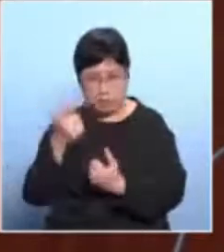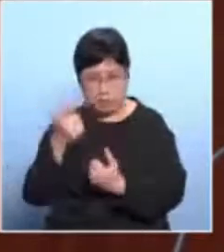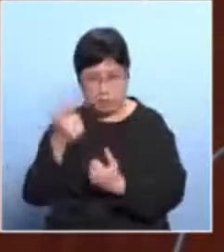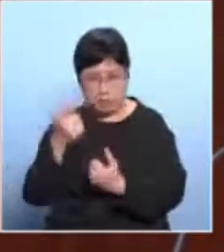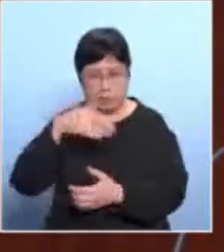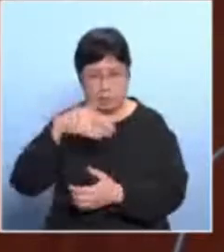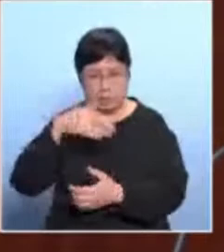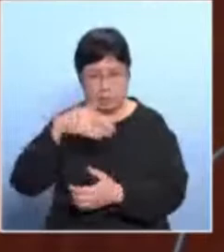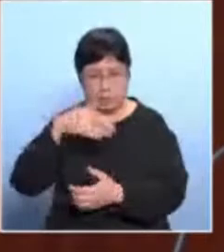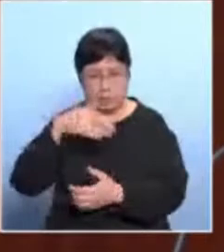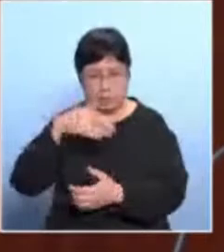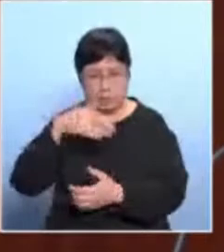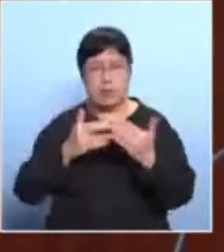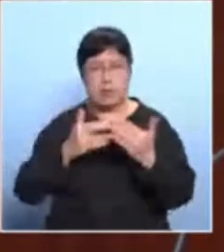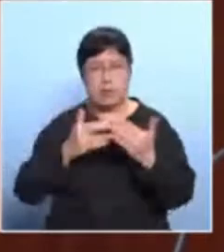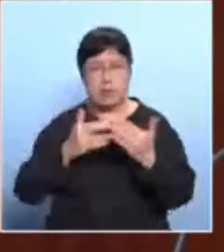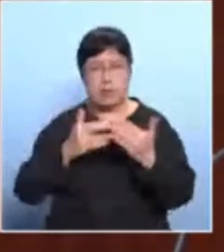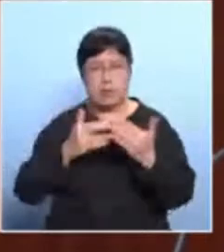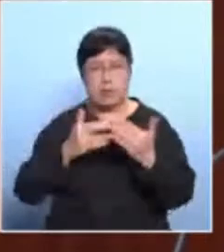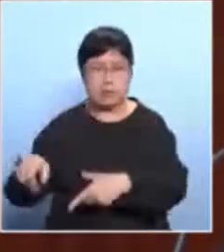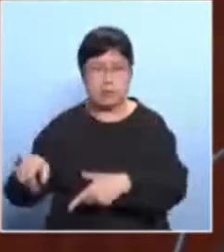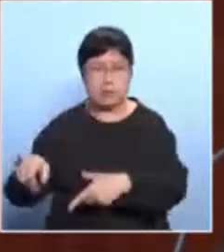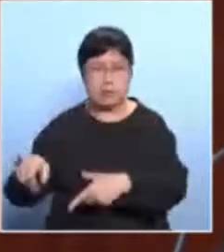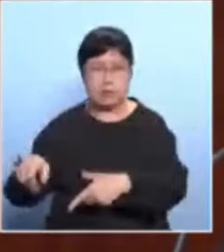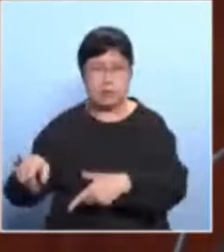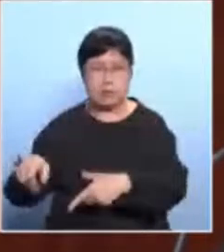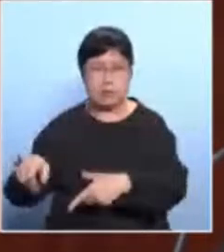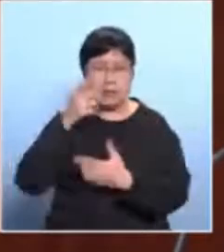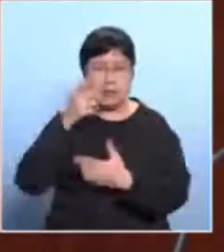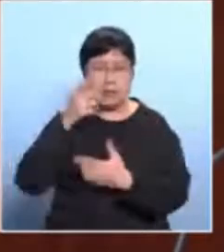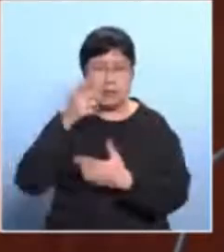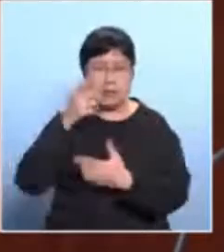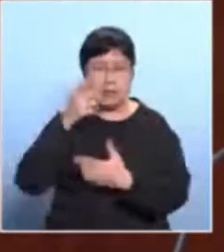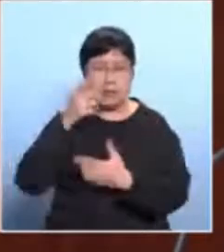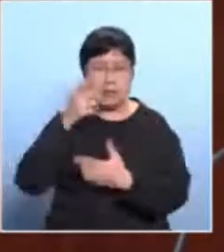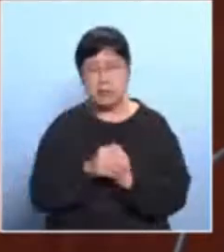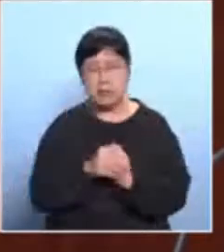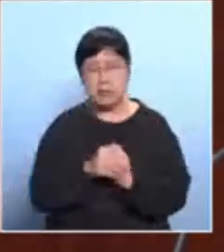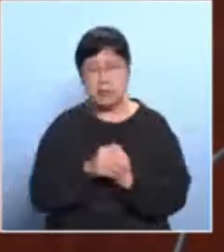schools in promoting it. Healthcare manpower supply and training.